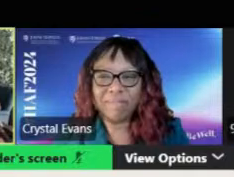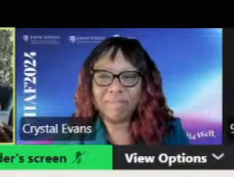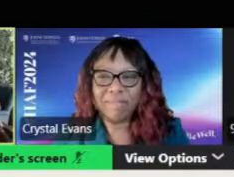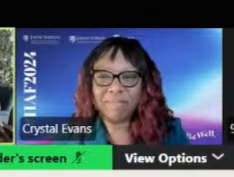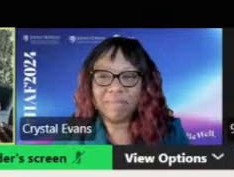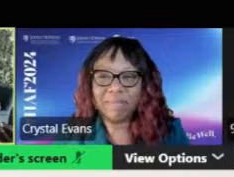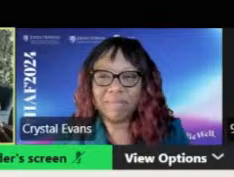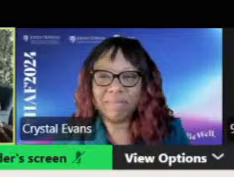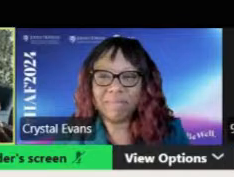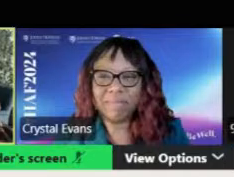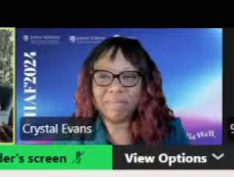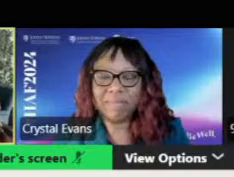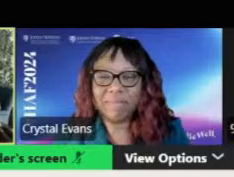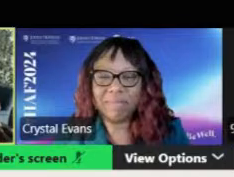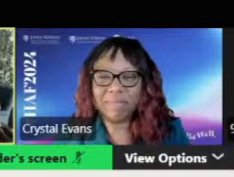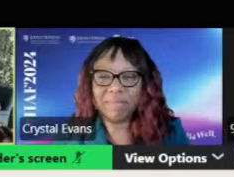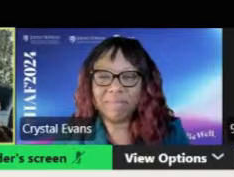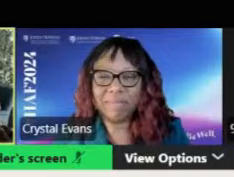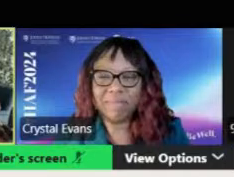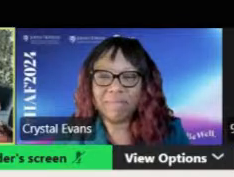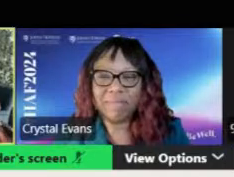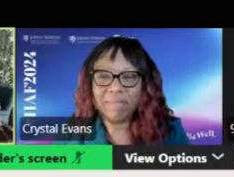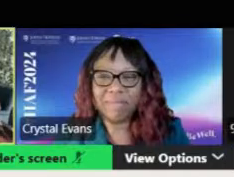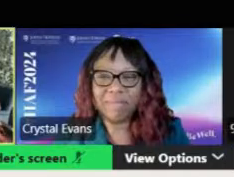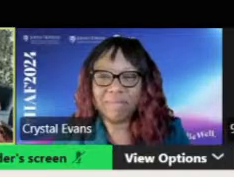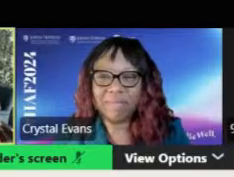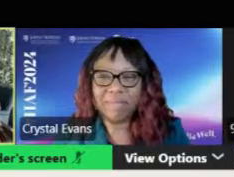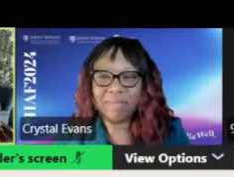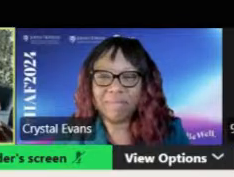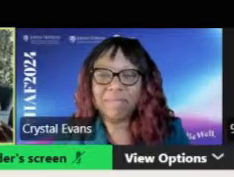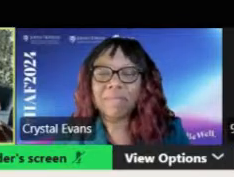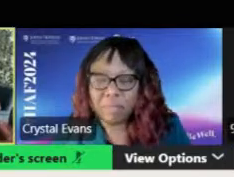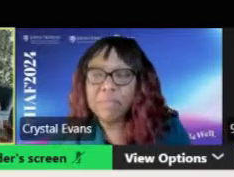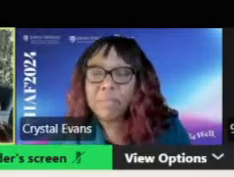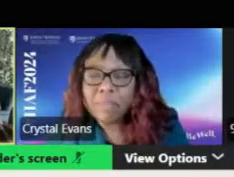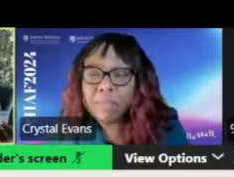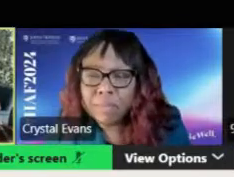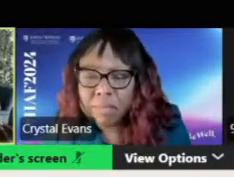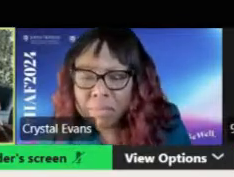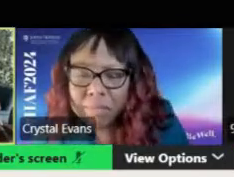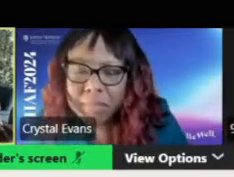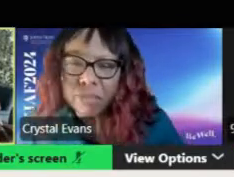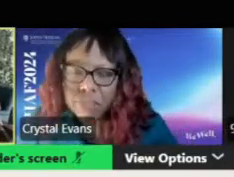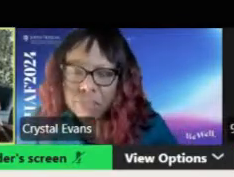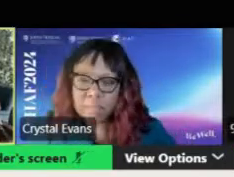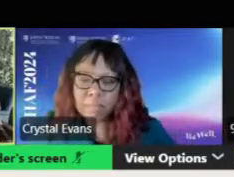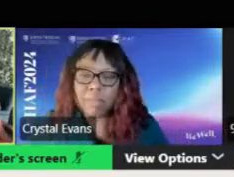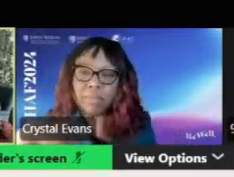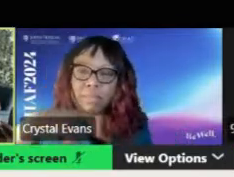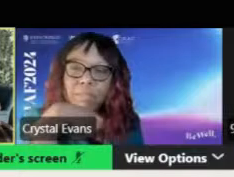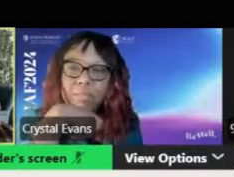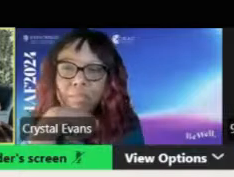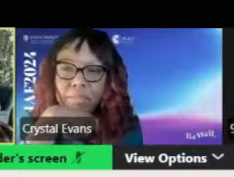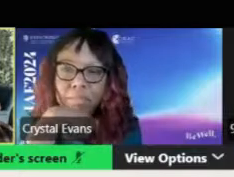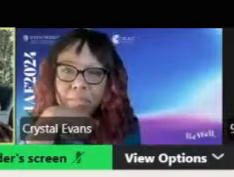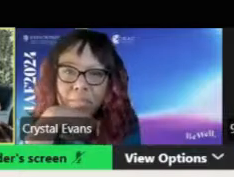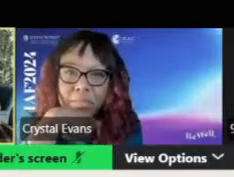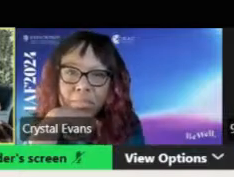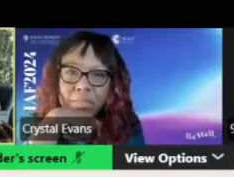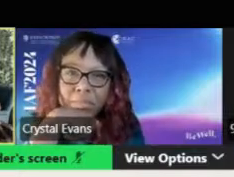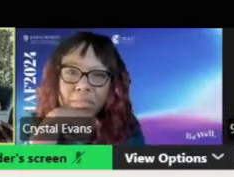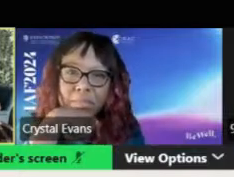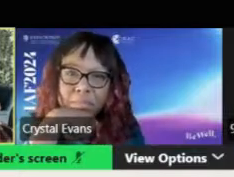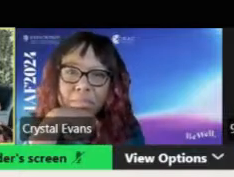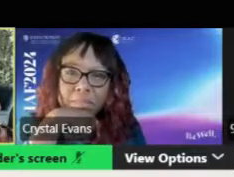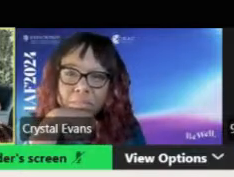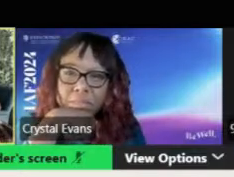we collectively as healthcare providers and patients are really working to change. There's been some improvements for sure, but I think the problem is that a lot of